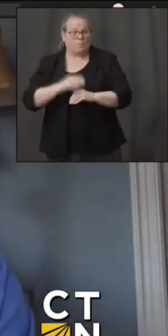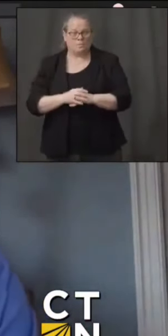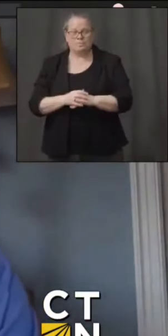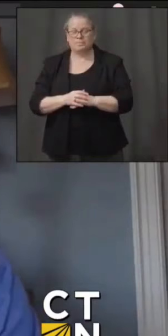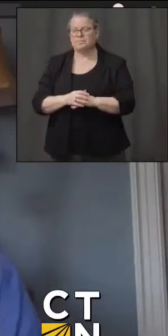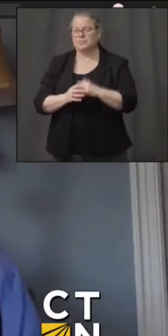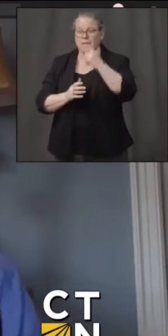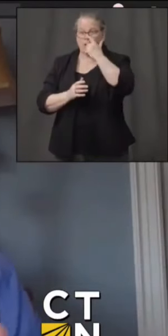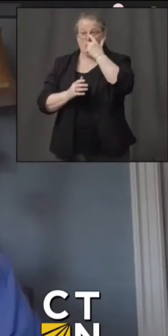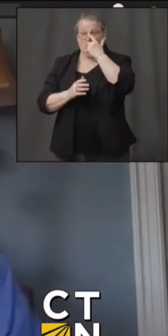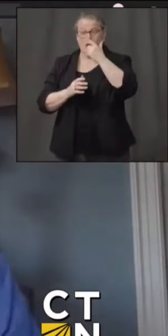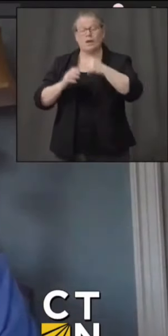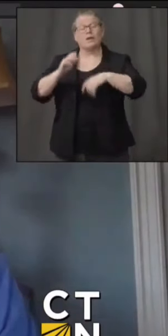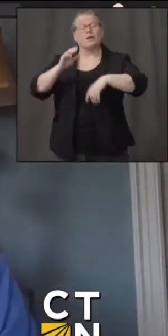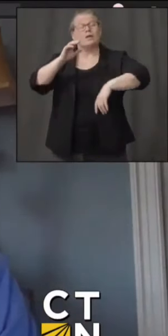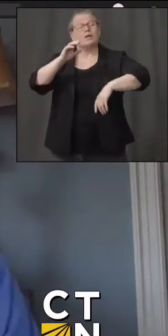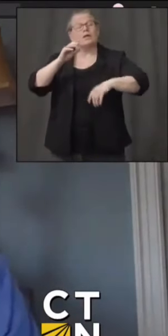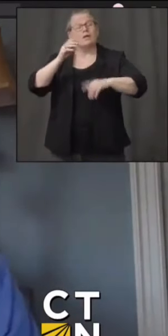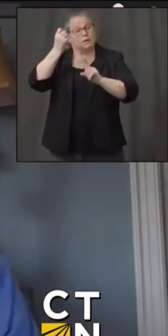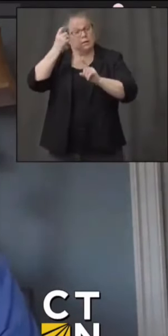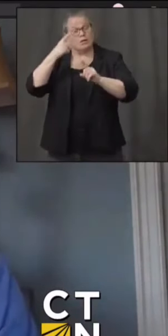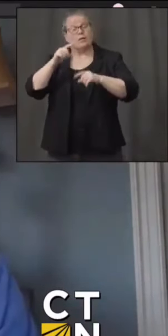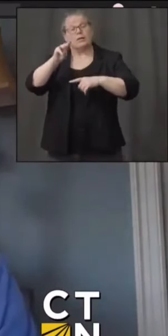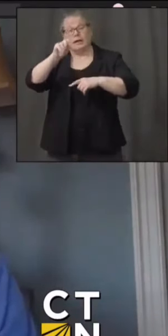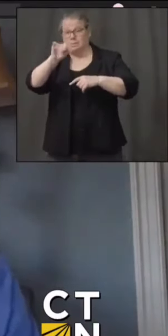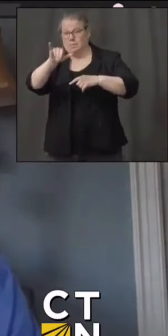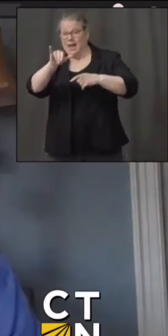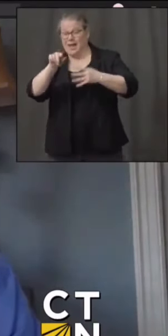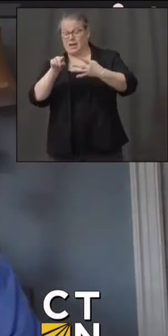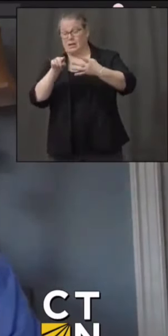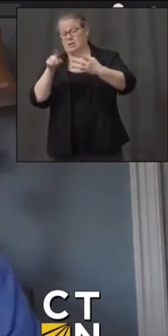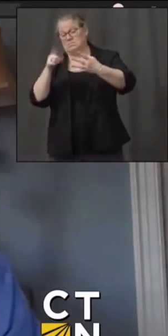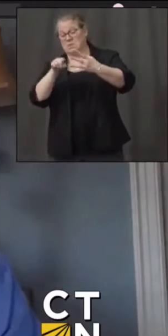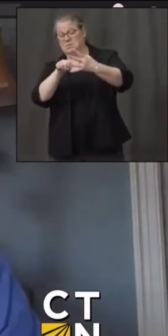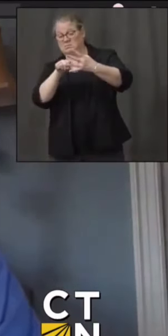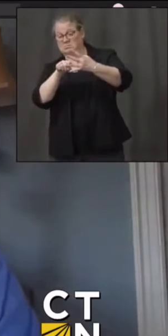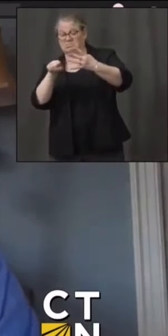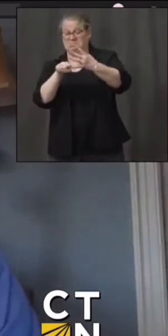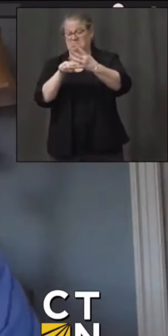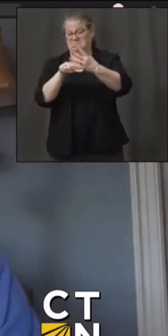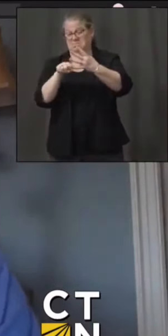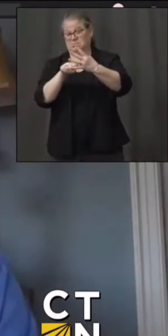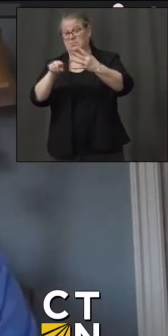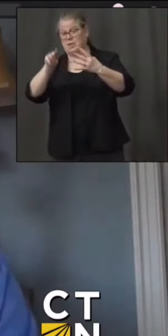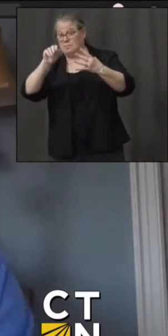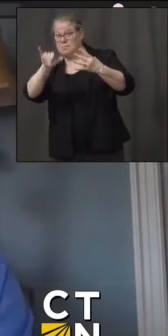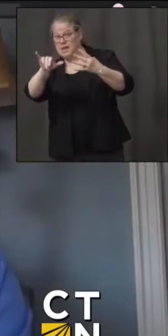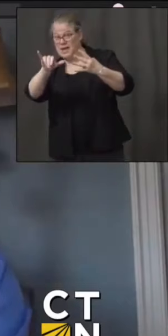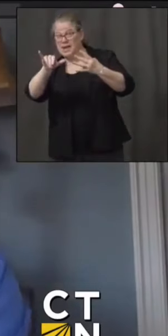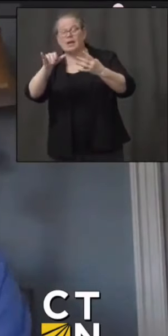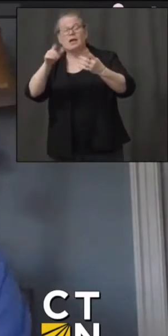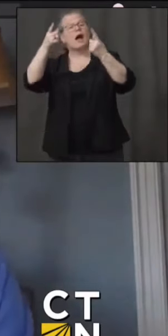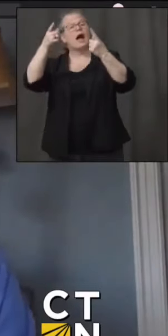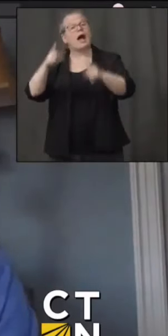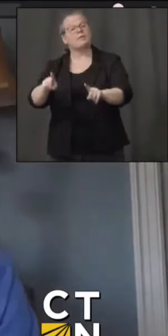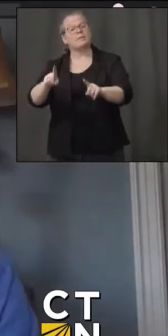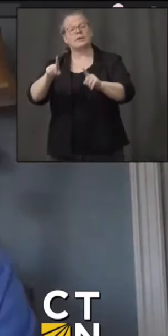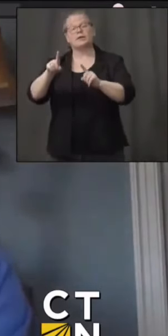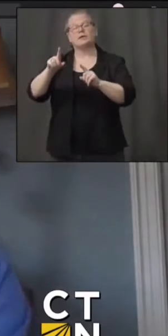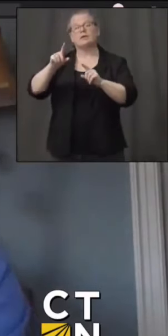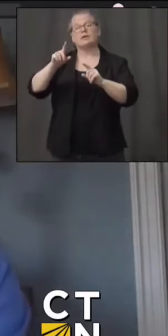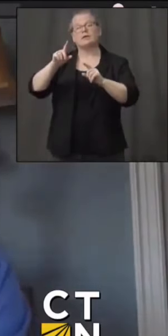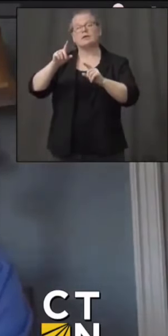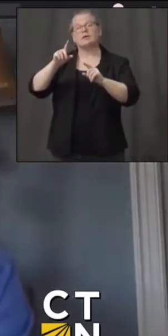late May, the numbers of cases will decrease. The number of tests being done will